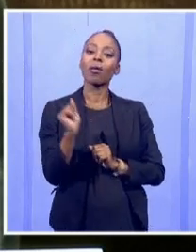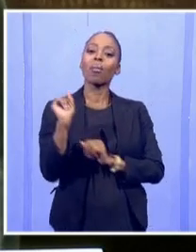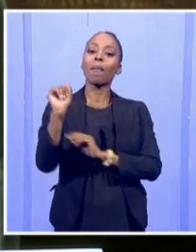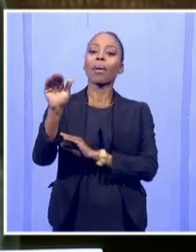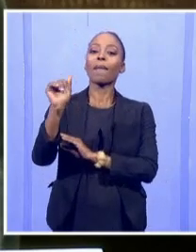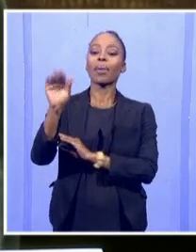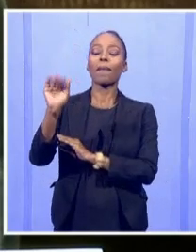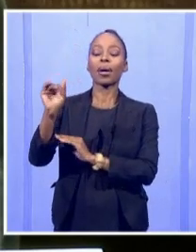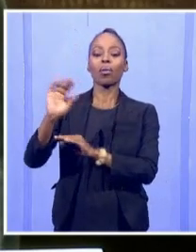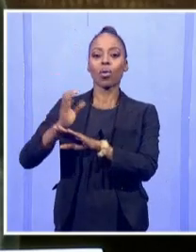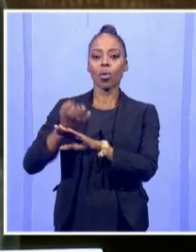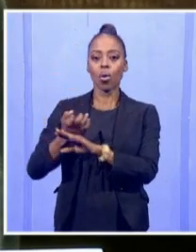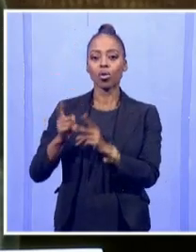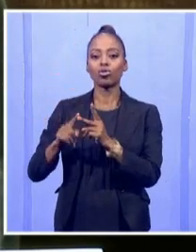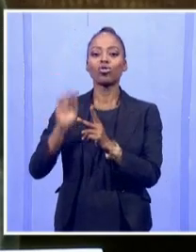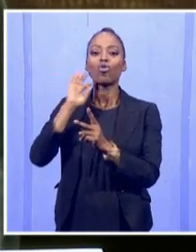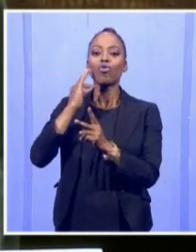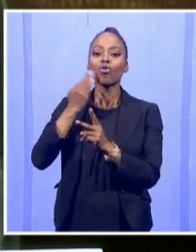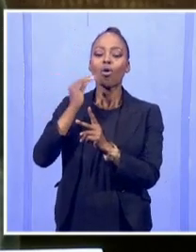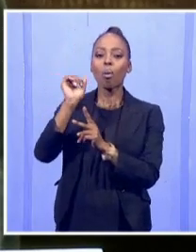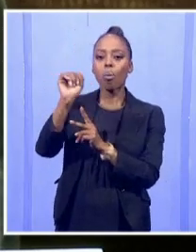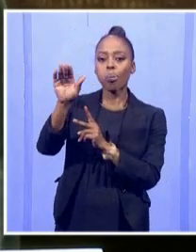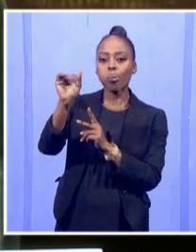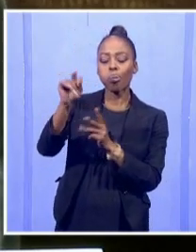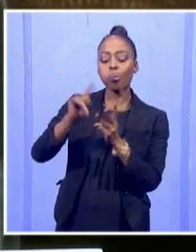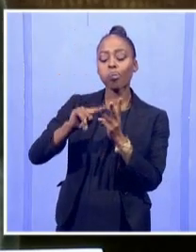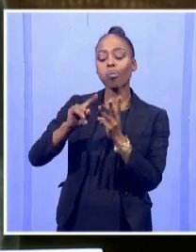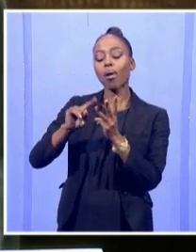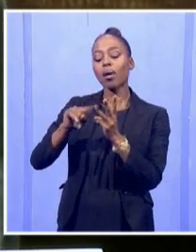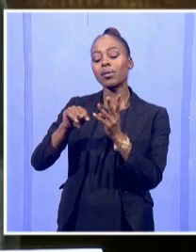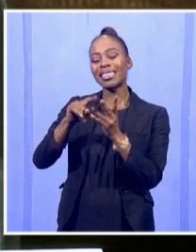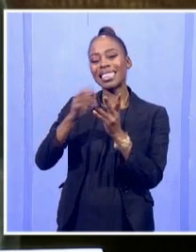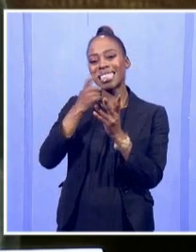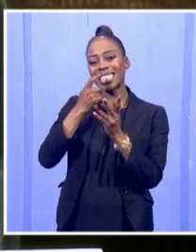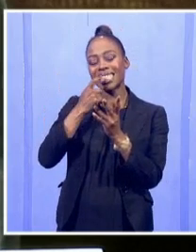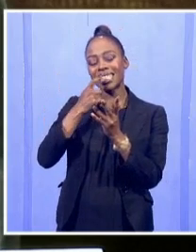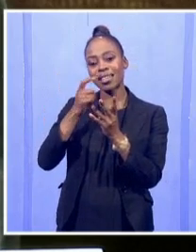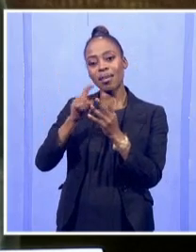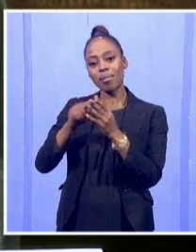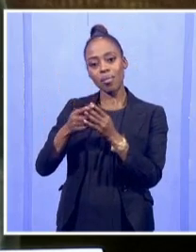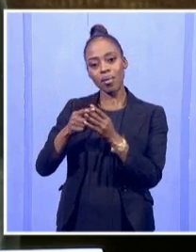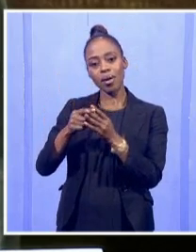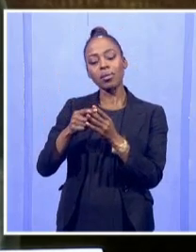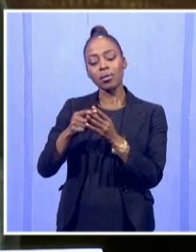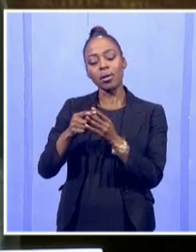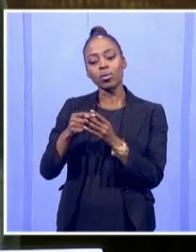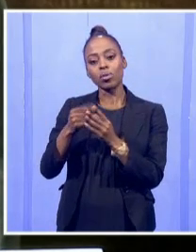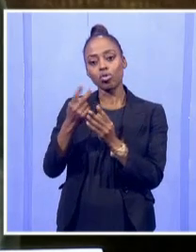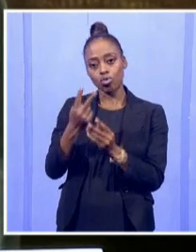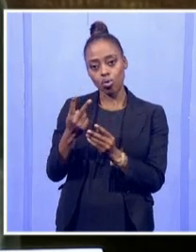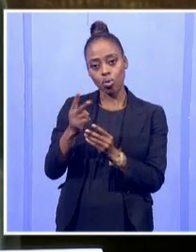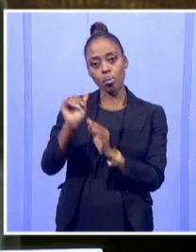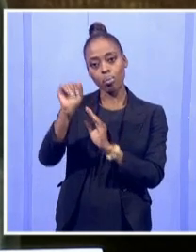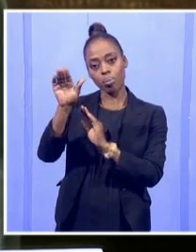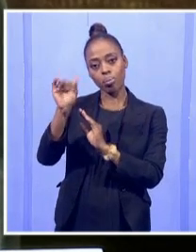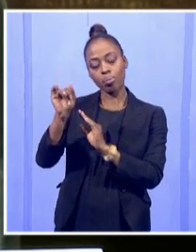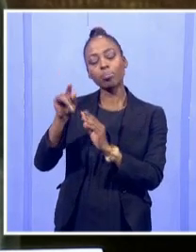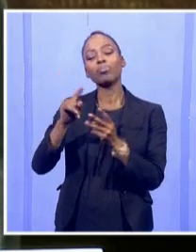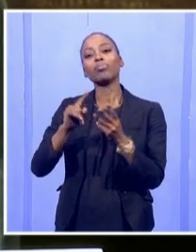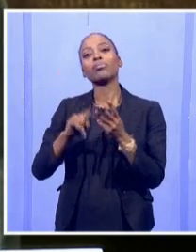a wide range of fruits, two major metal products, titanium and manganese, and